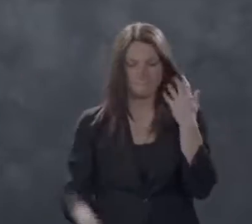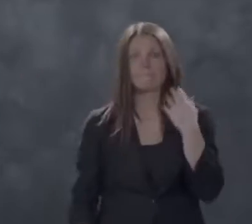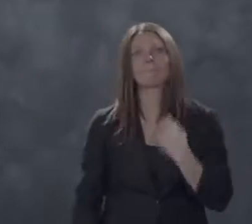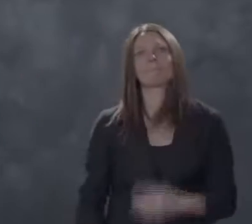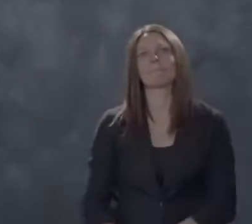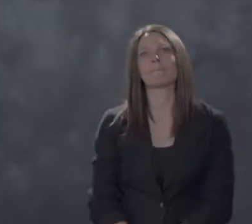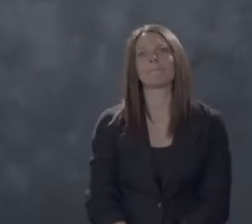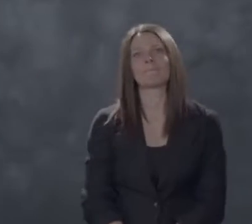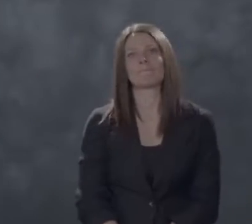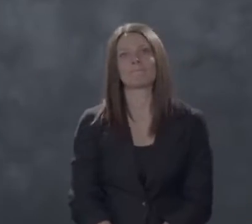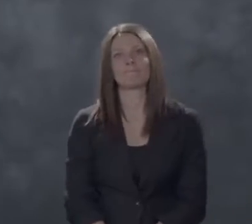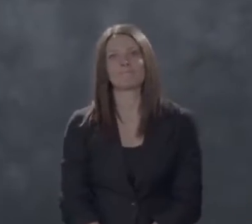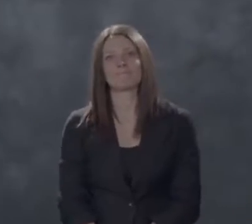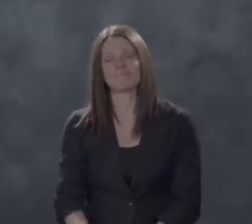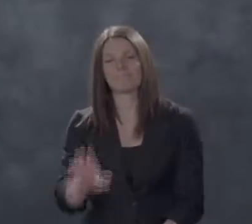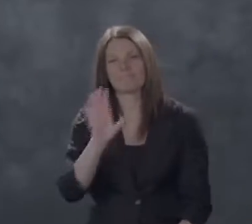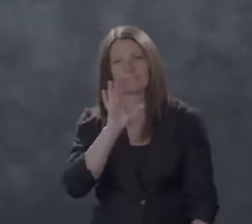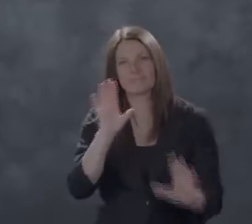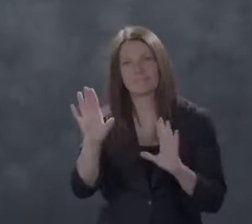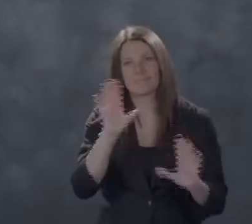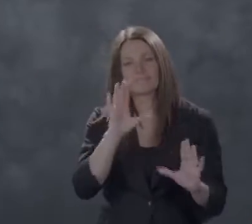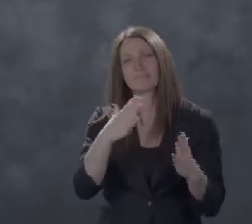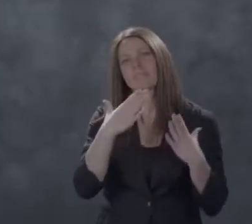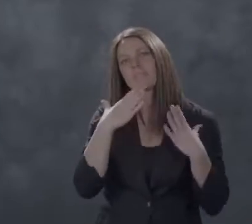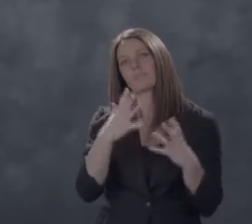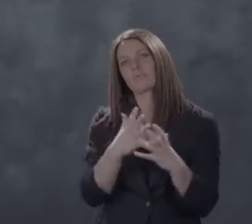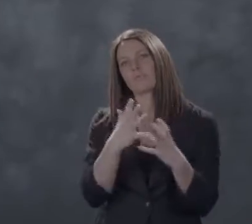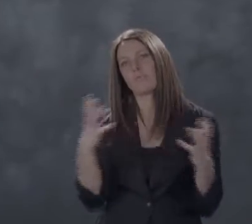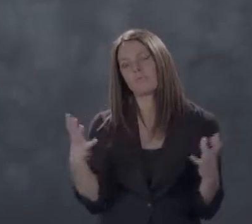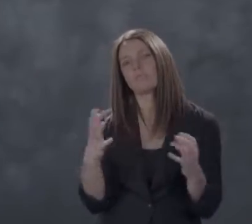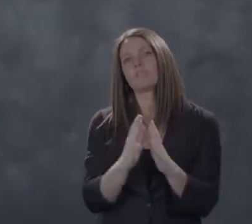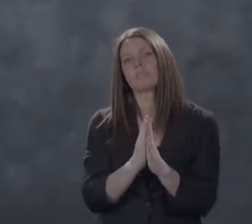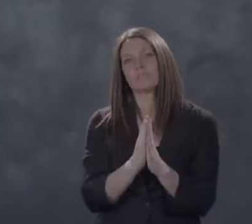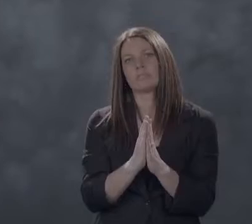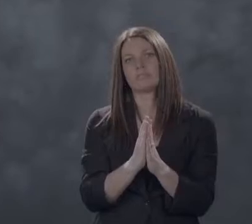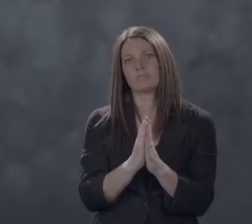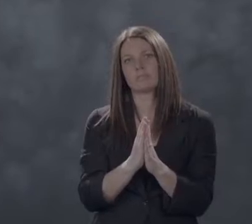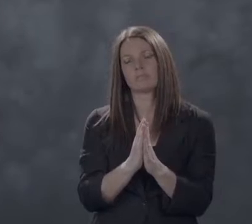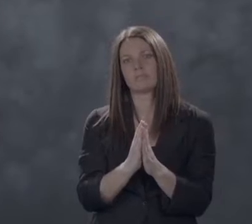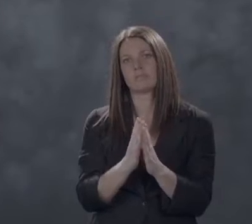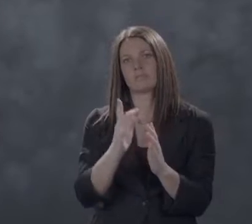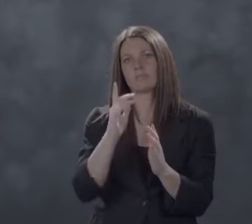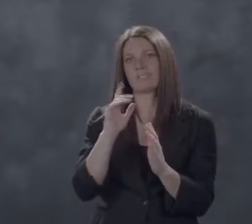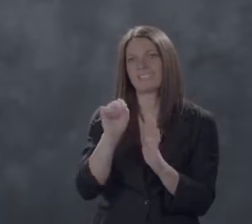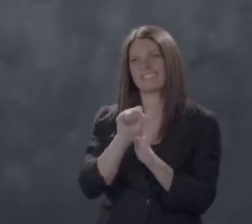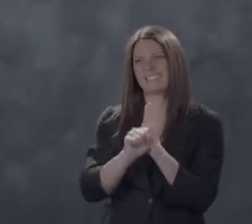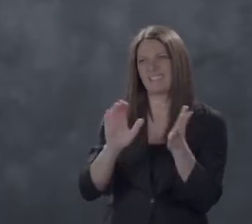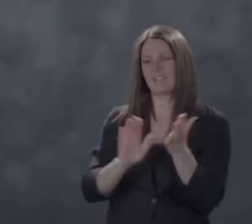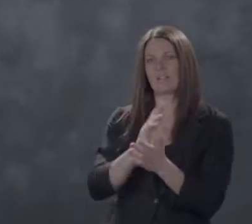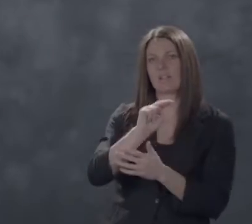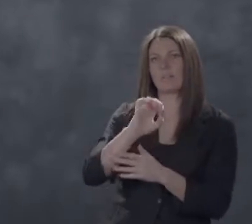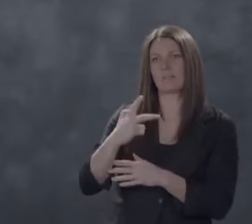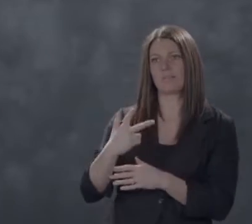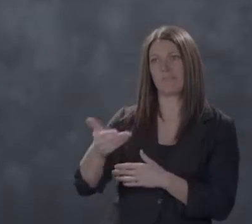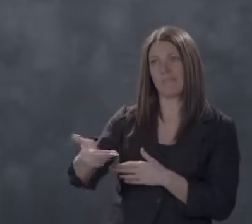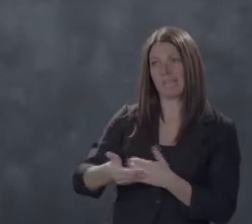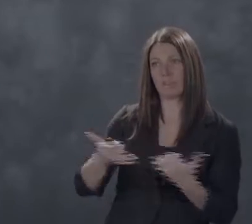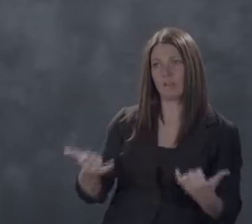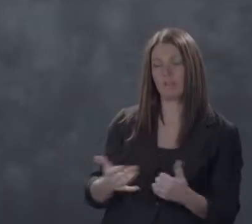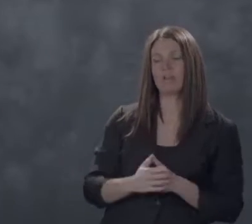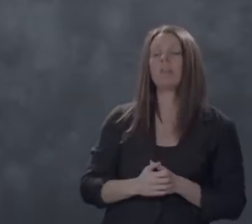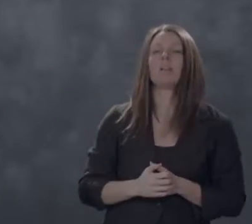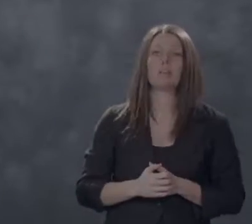Thank you. Hello, everyone. Thank you so much for having the State College NAACP here today.